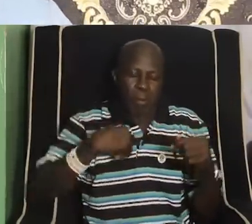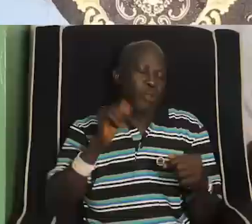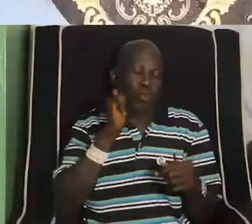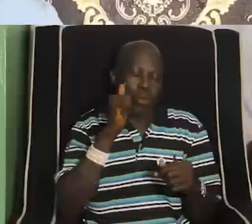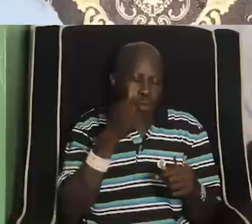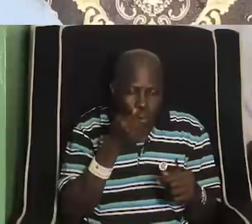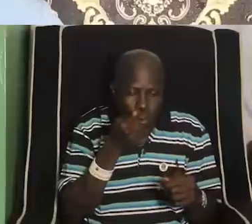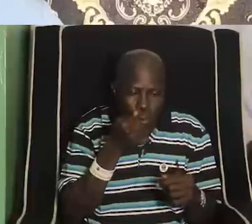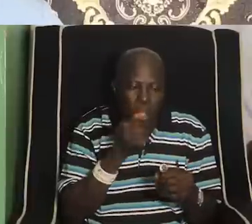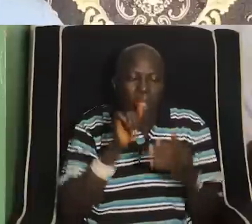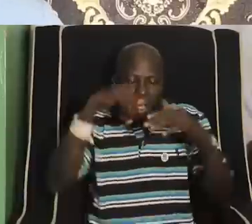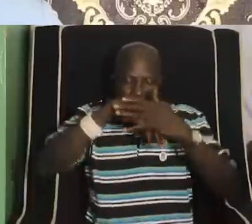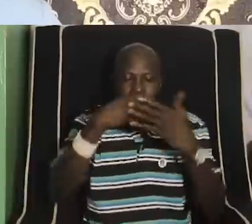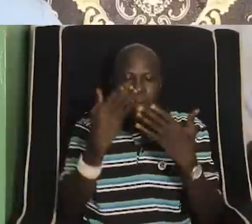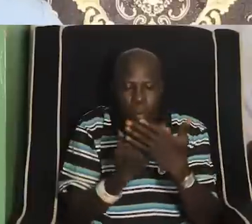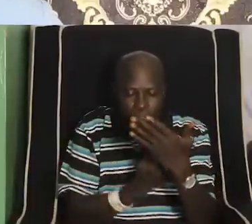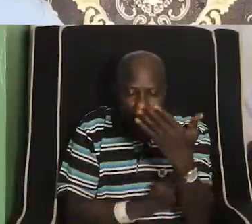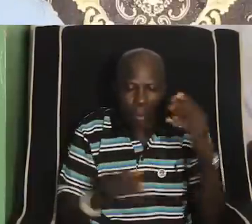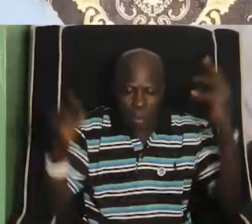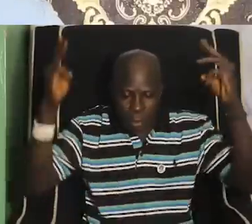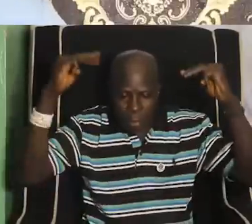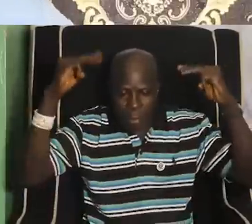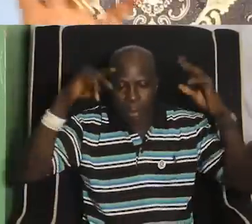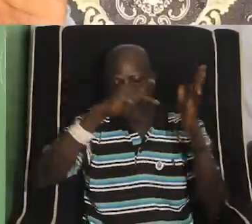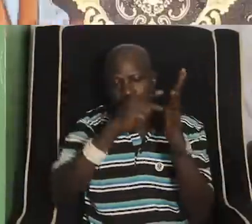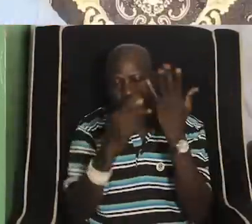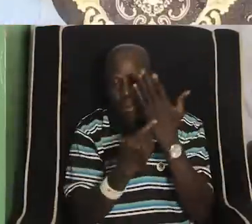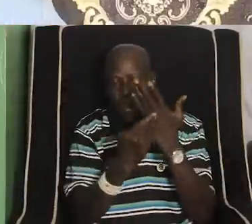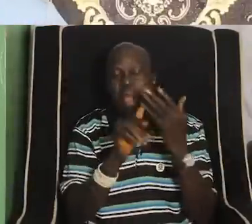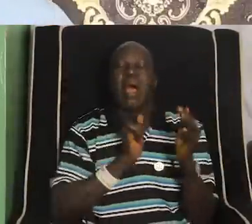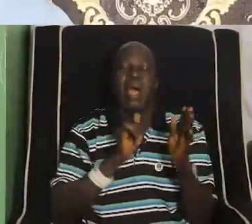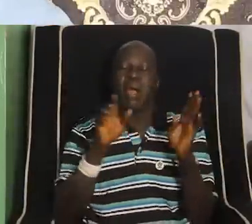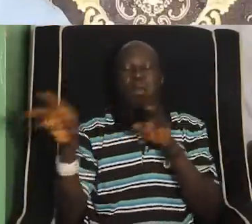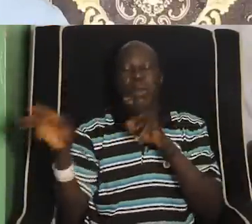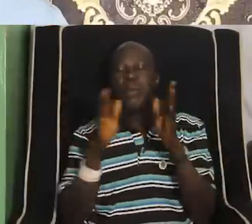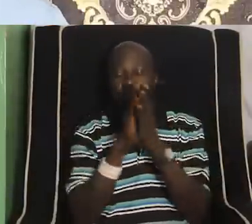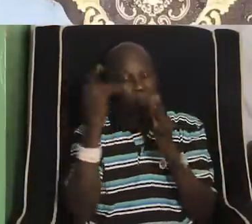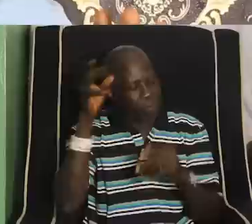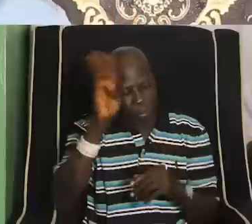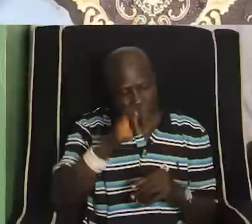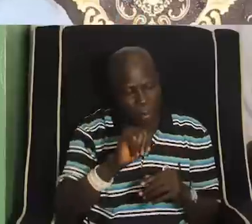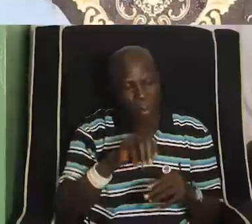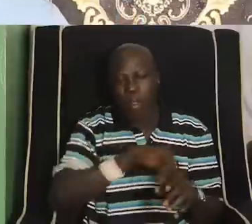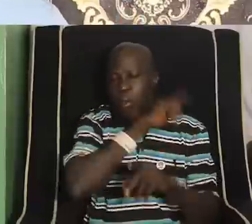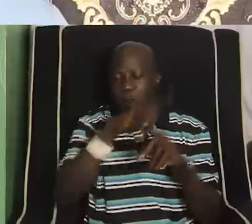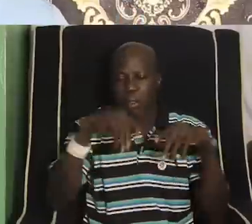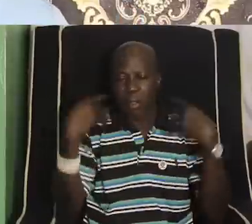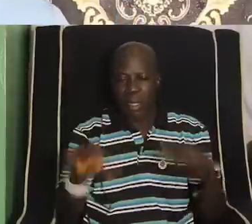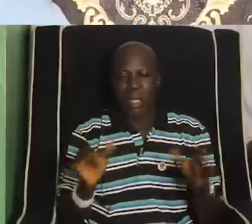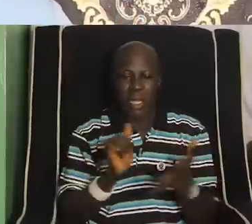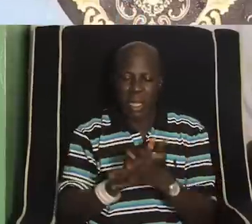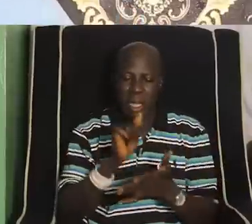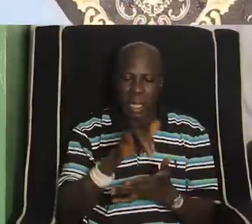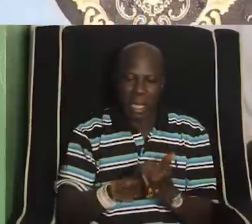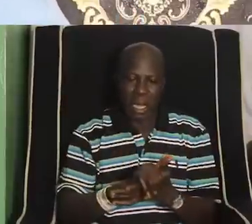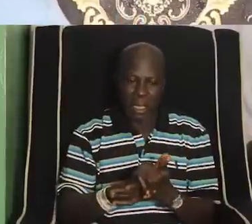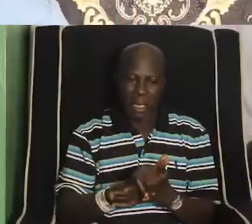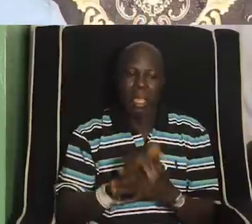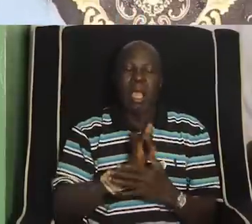him tomorrow. We will start on the morning of the program. And I'll pray for them. After that, we